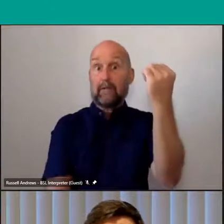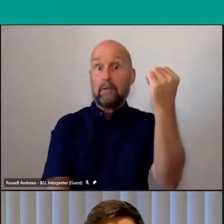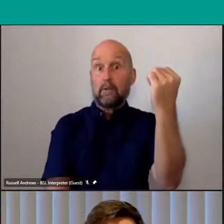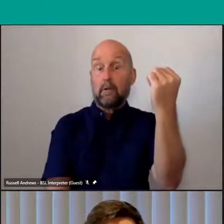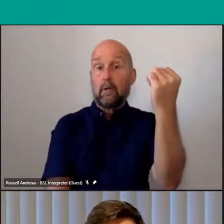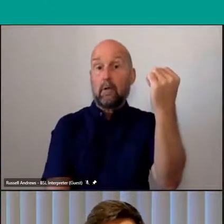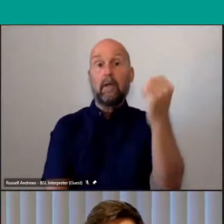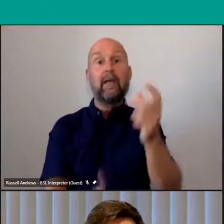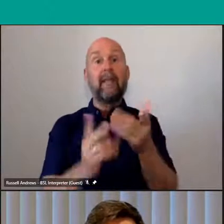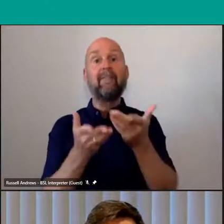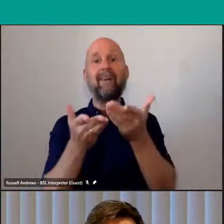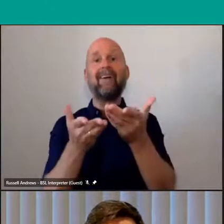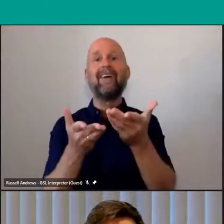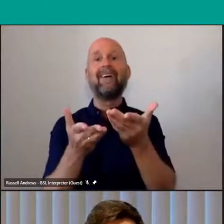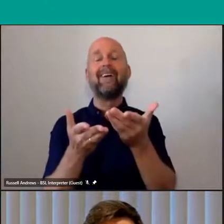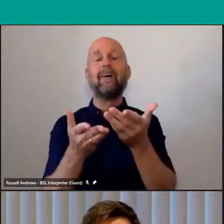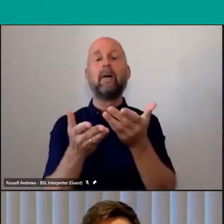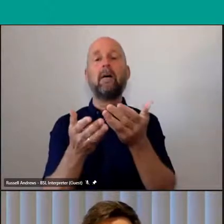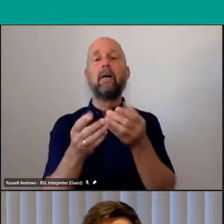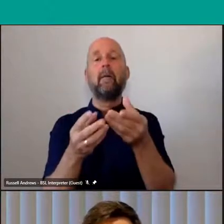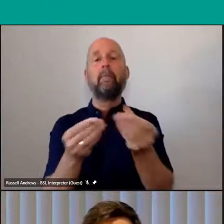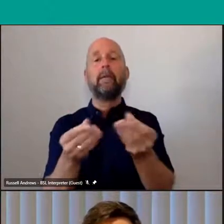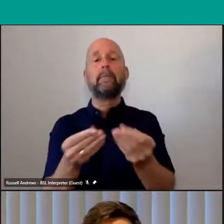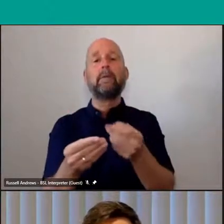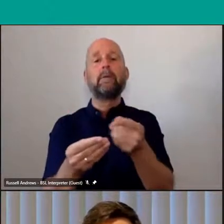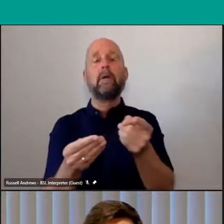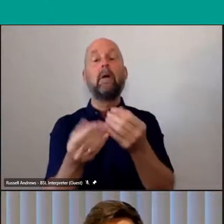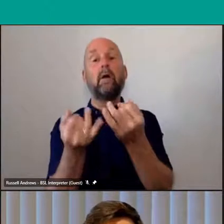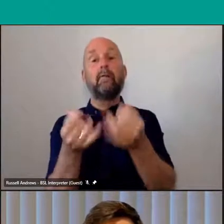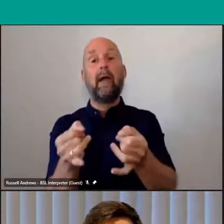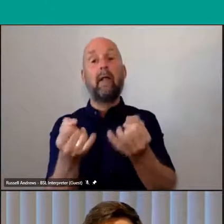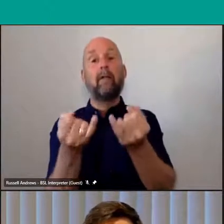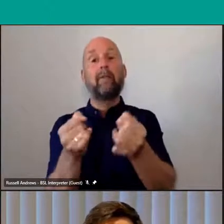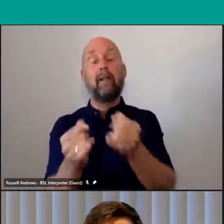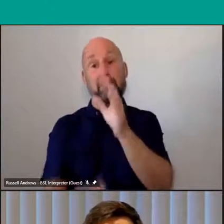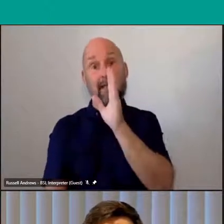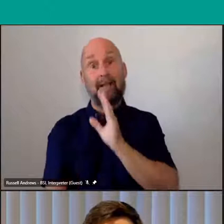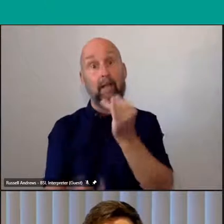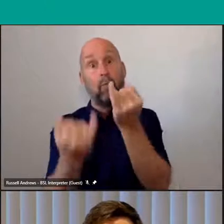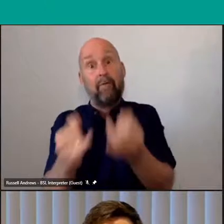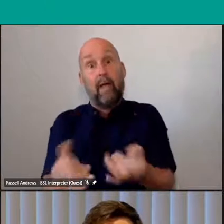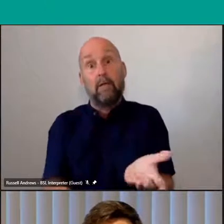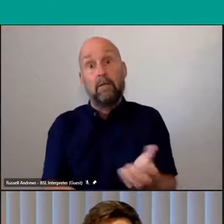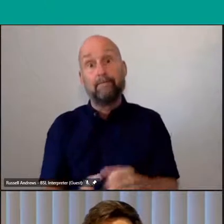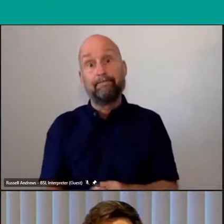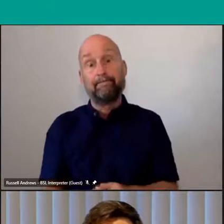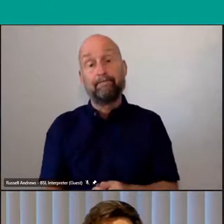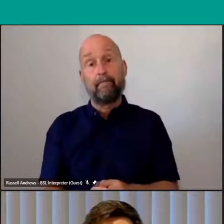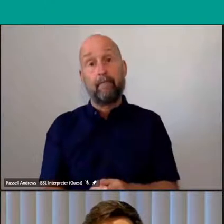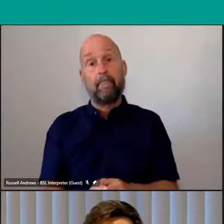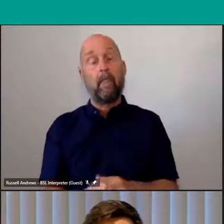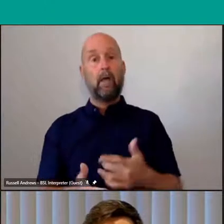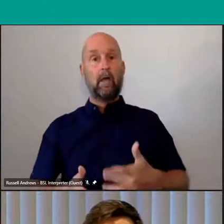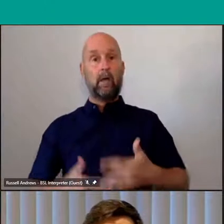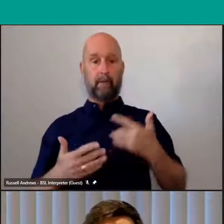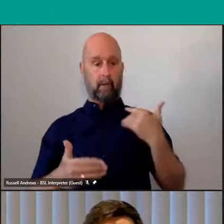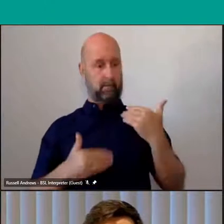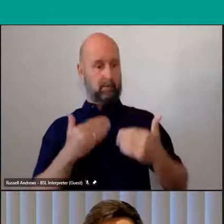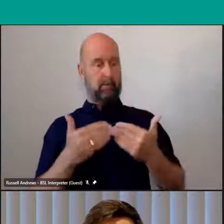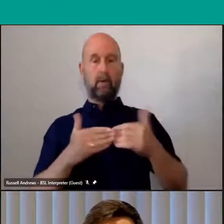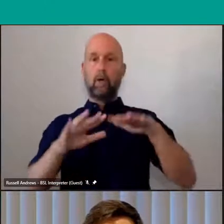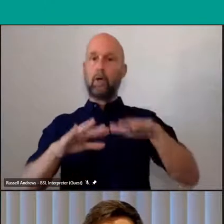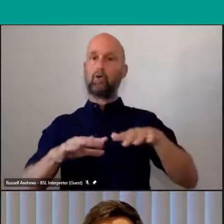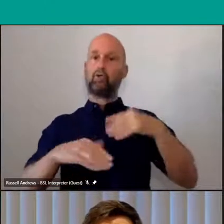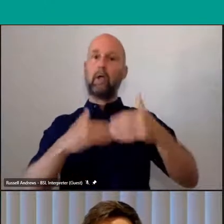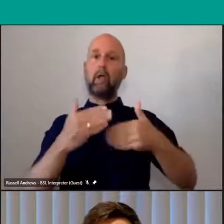set people up to fail, they will fail, sadly. And we have reached a point in this country where we